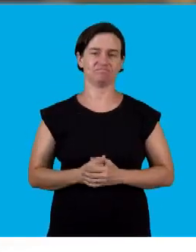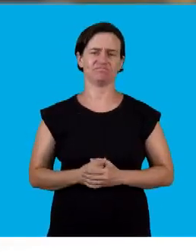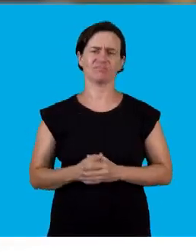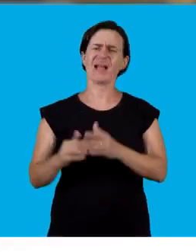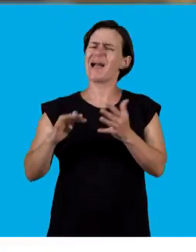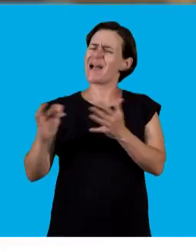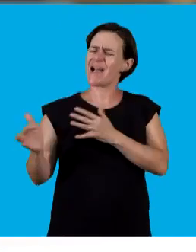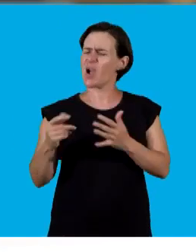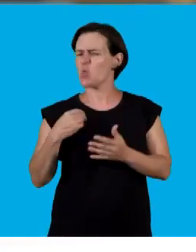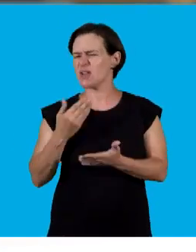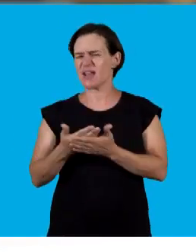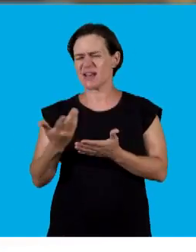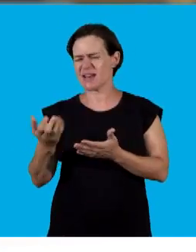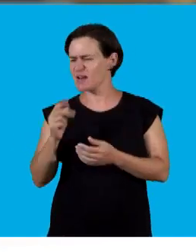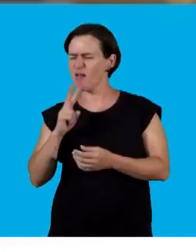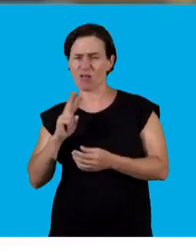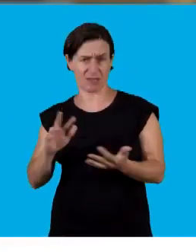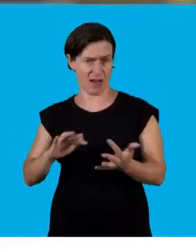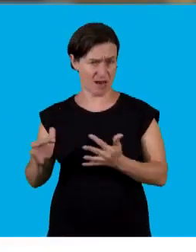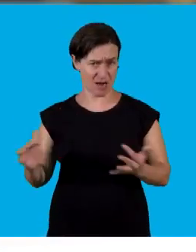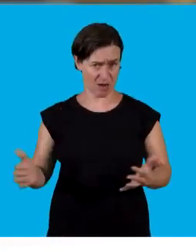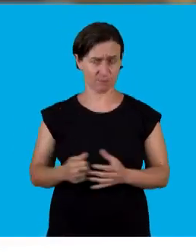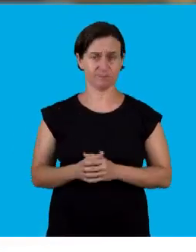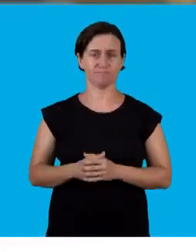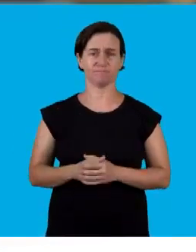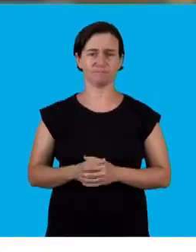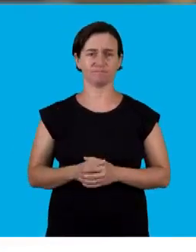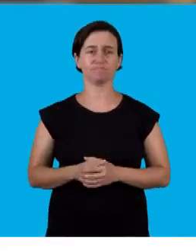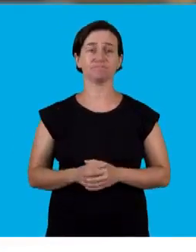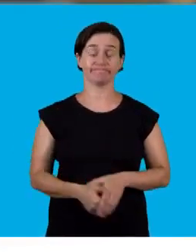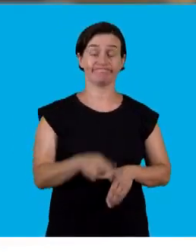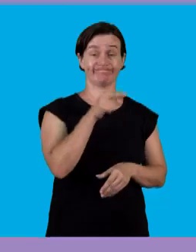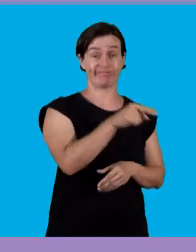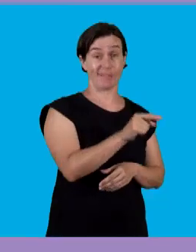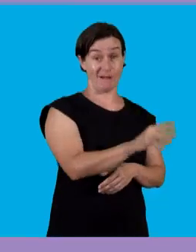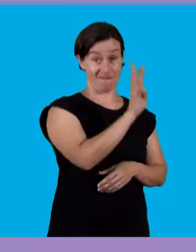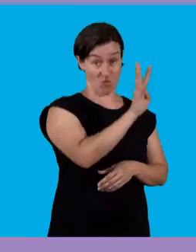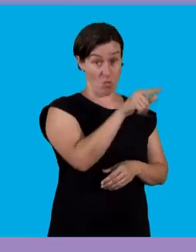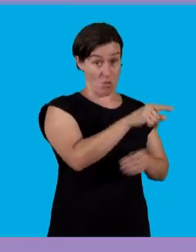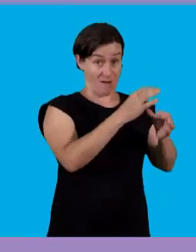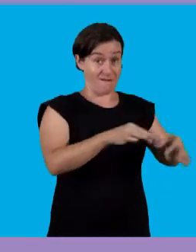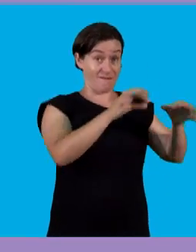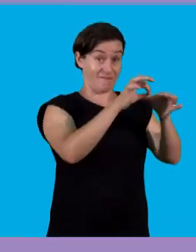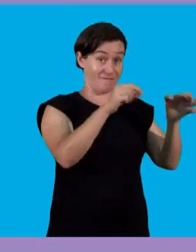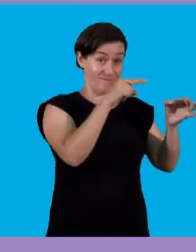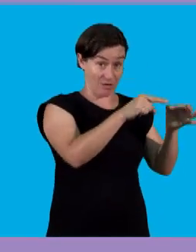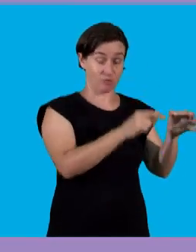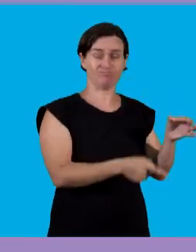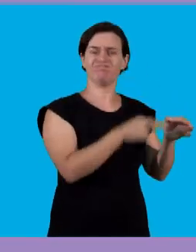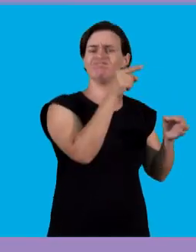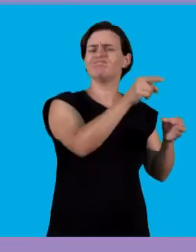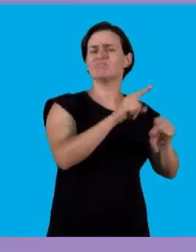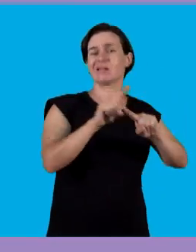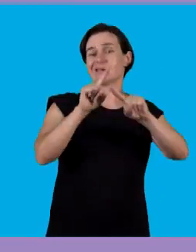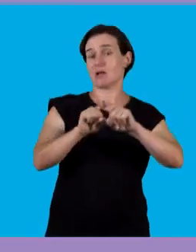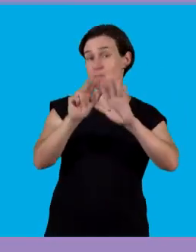see how we can get those output values from the given rule. So using 4 as our first input value, we